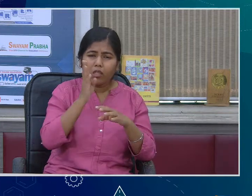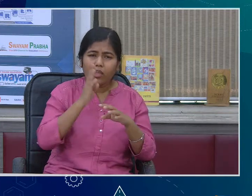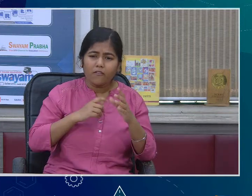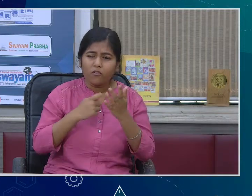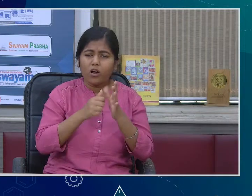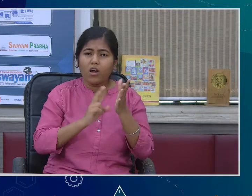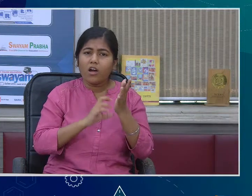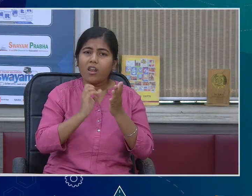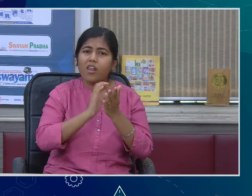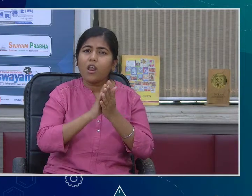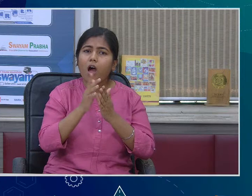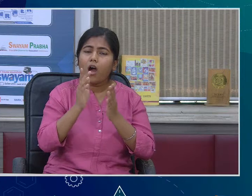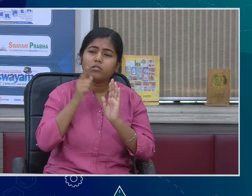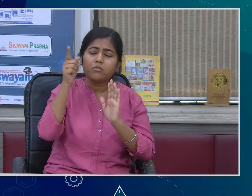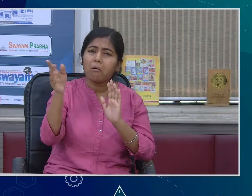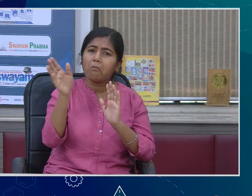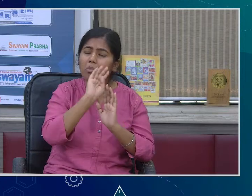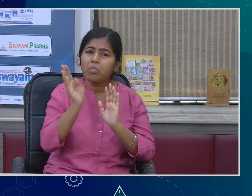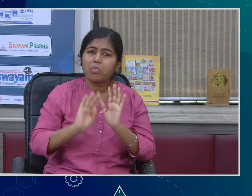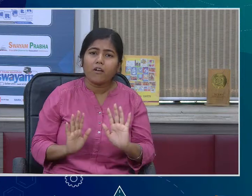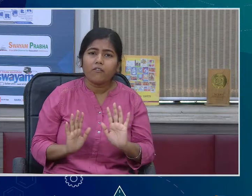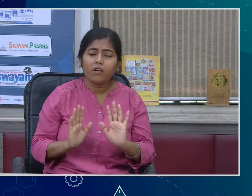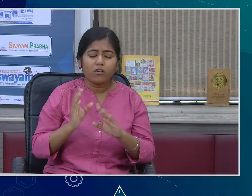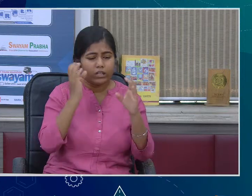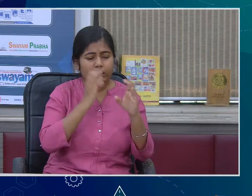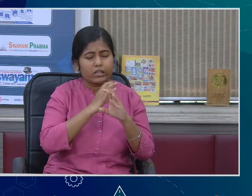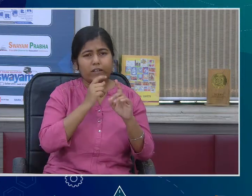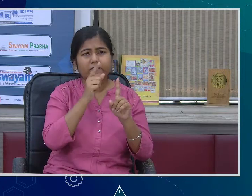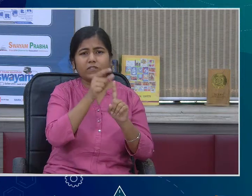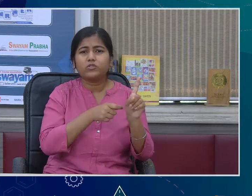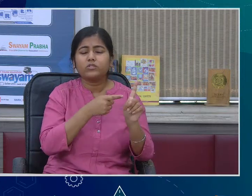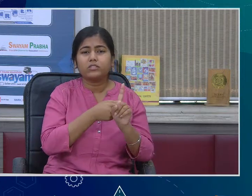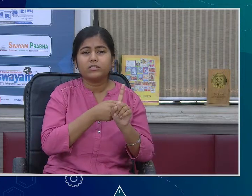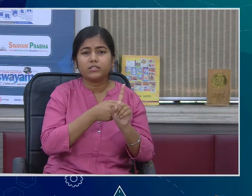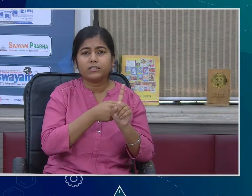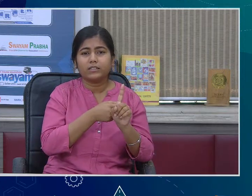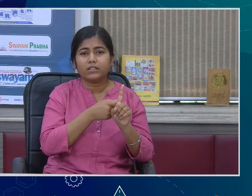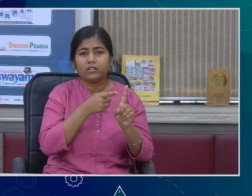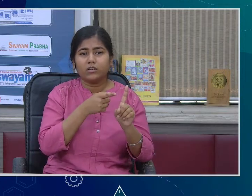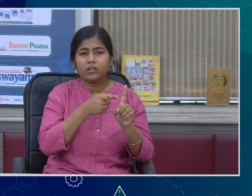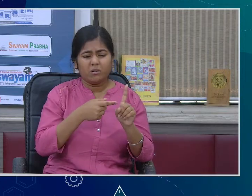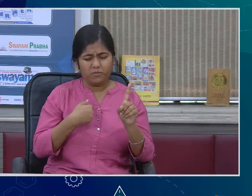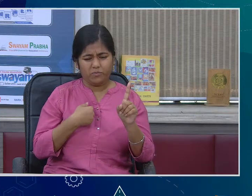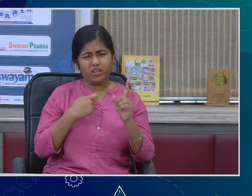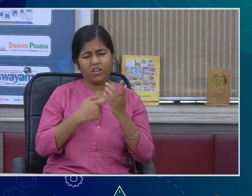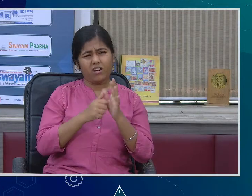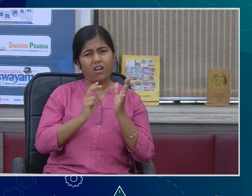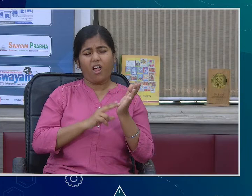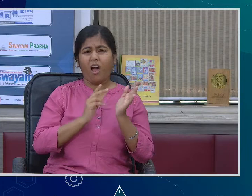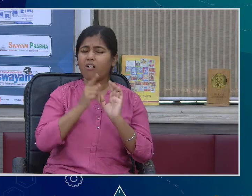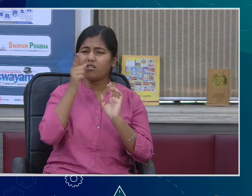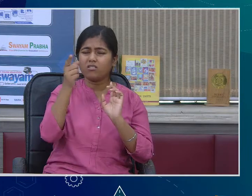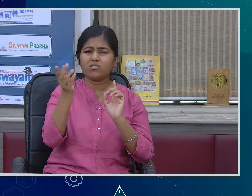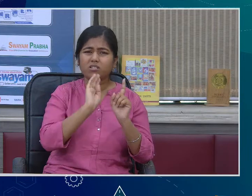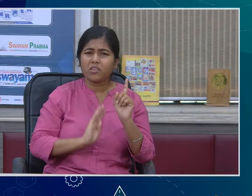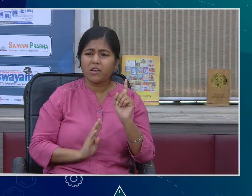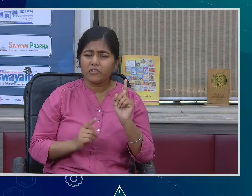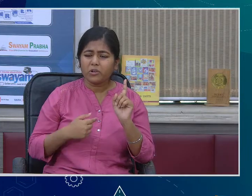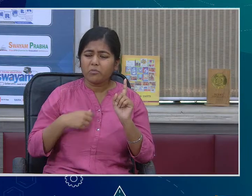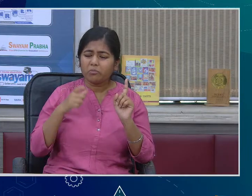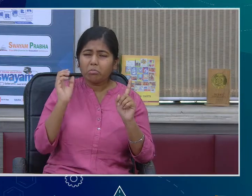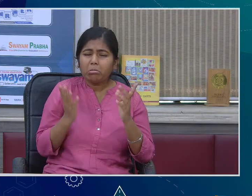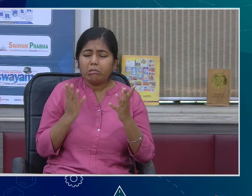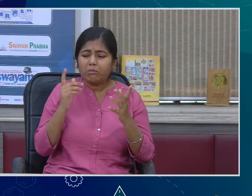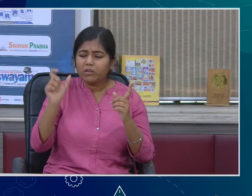was in a confused state, you know, and he thought, no, I have never been to Ranchi. He must be, you know,